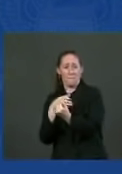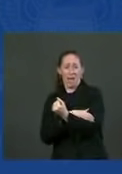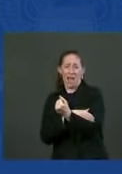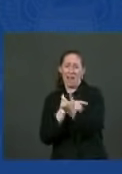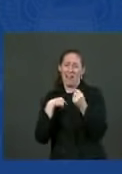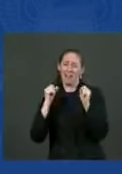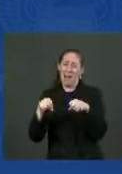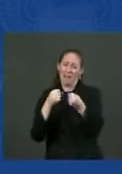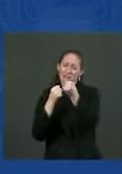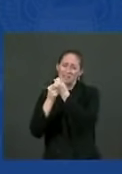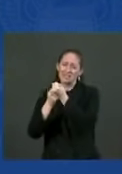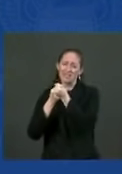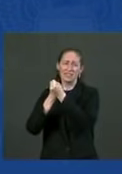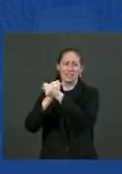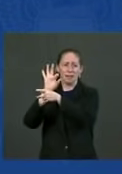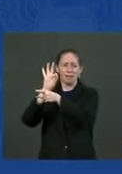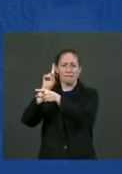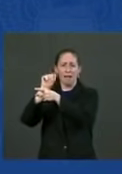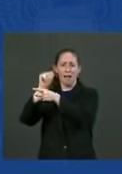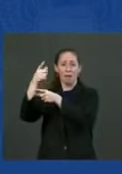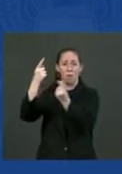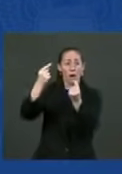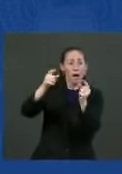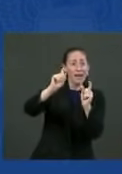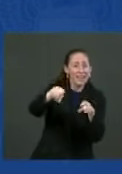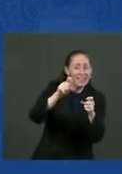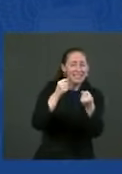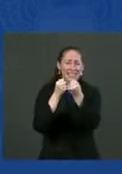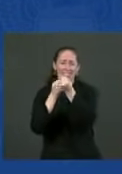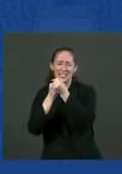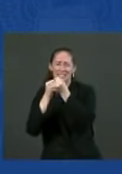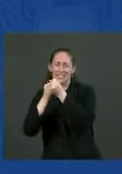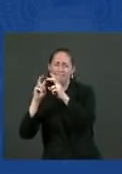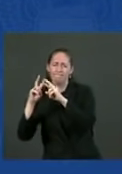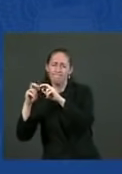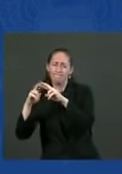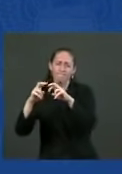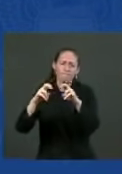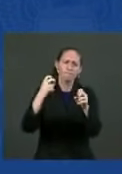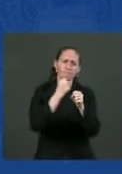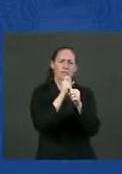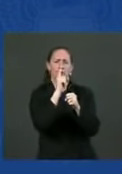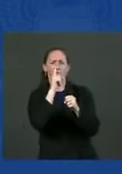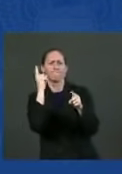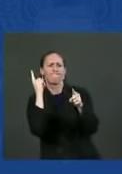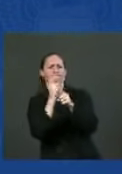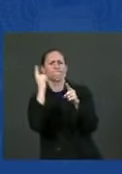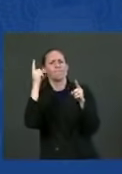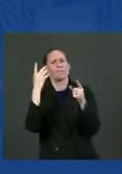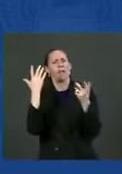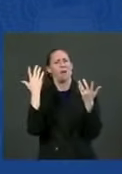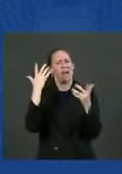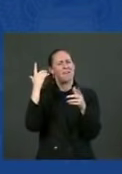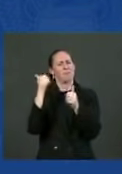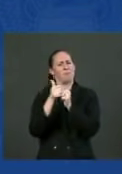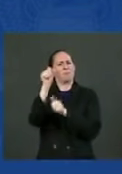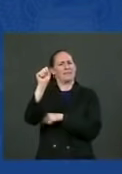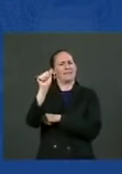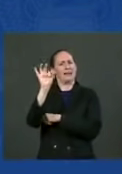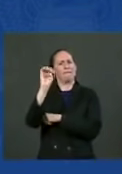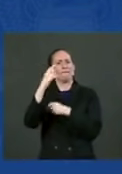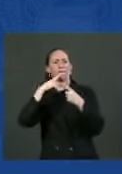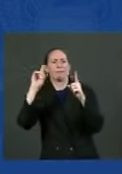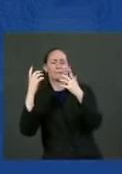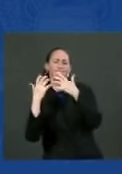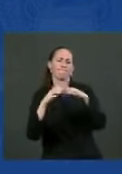any resource it needs to continue to do this as safely and as quickly as possible. And our nation's